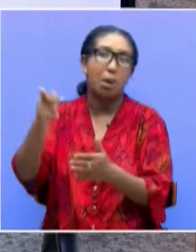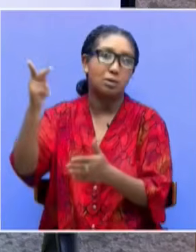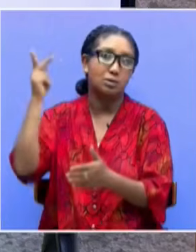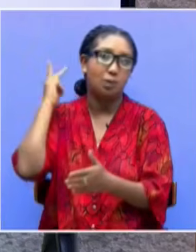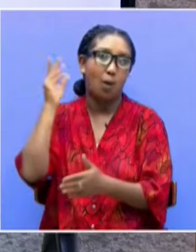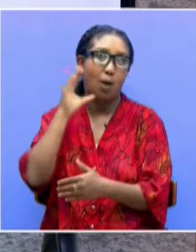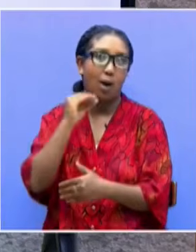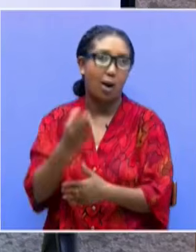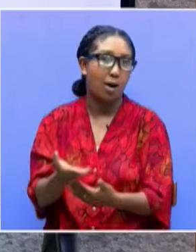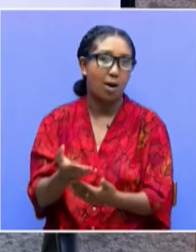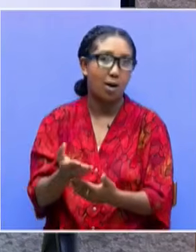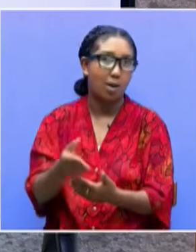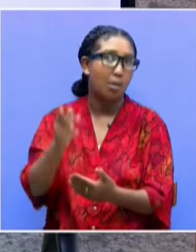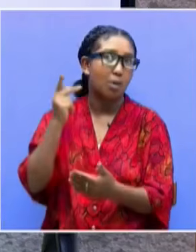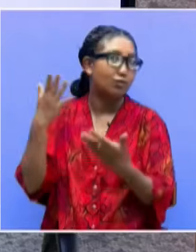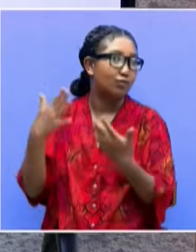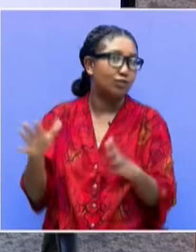past.